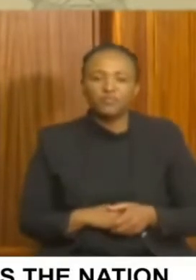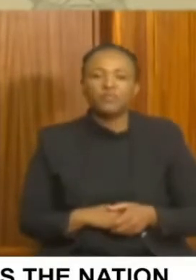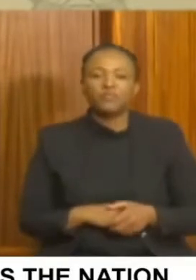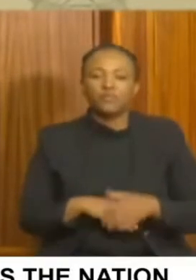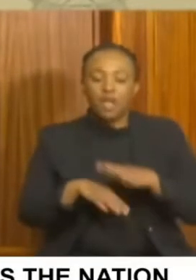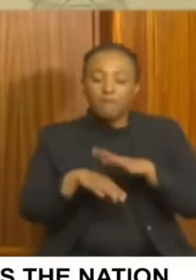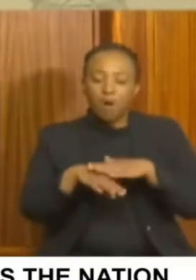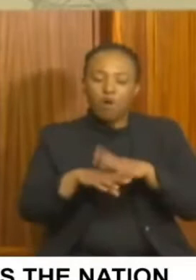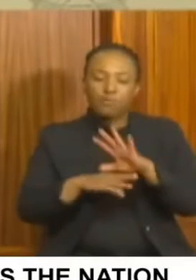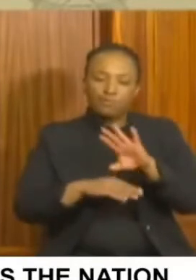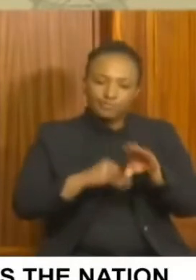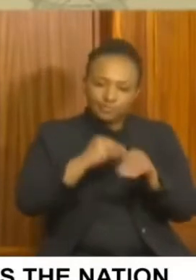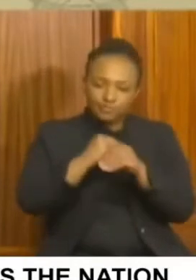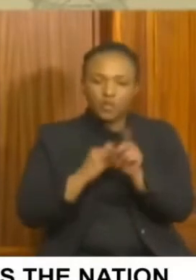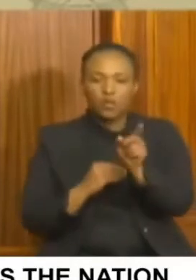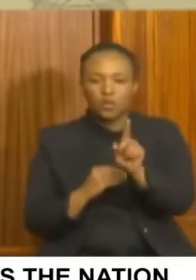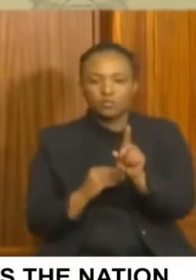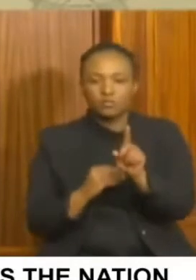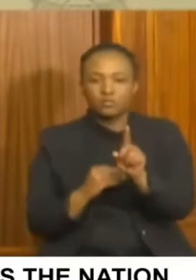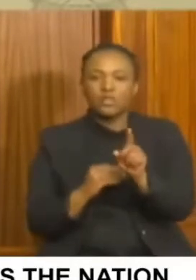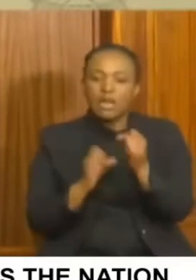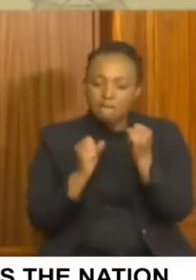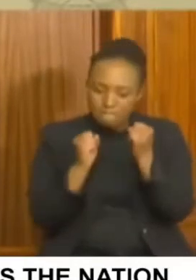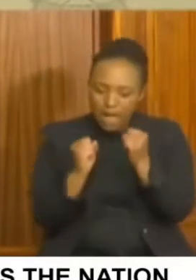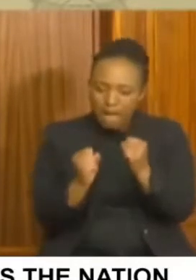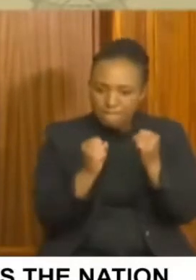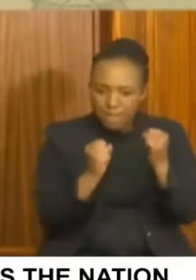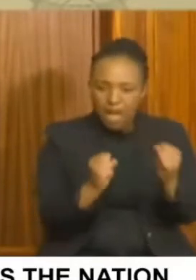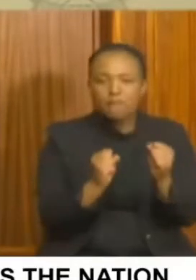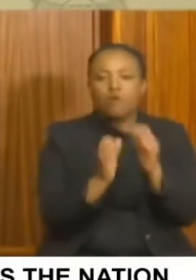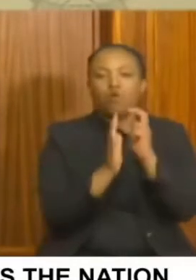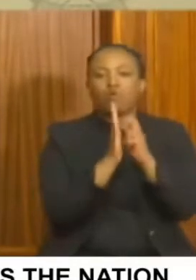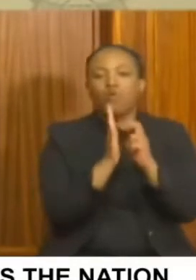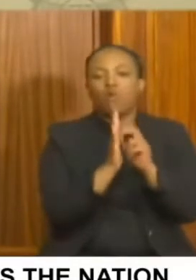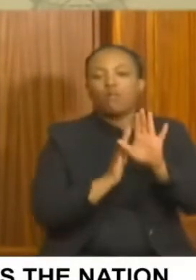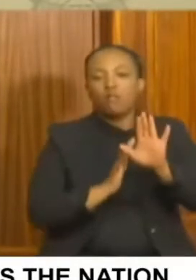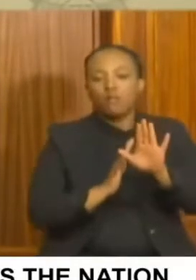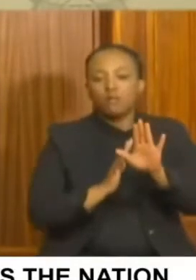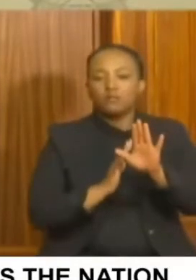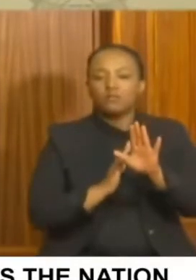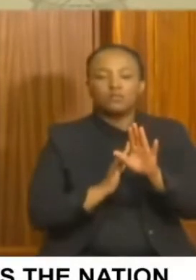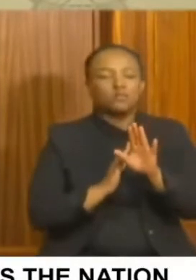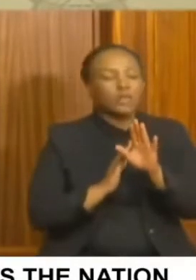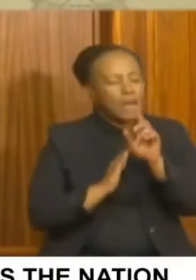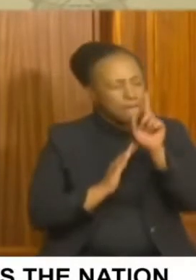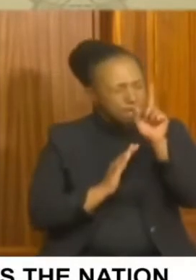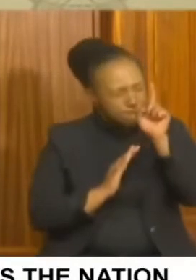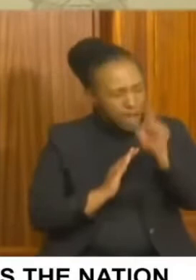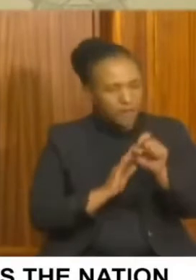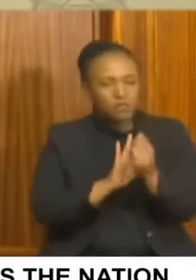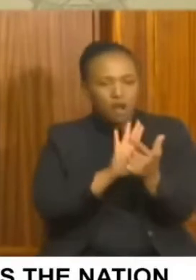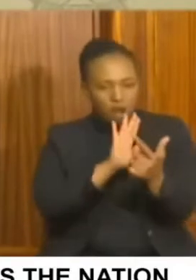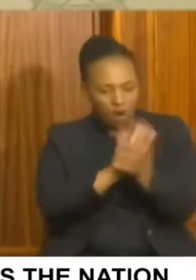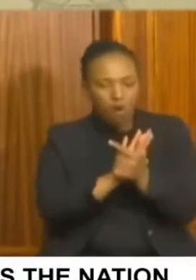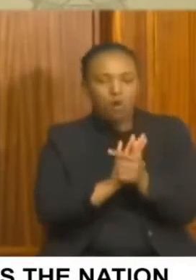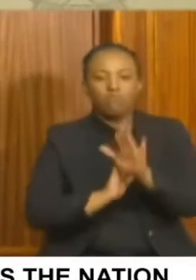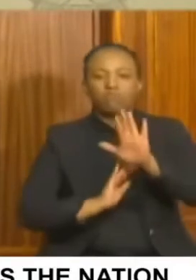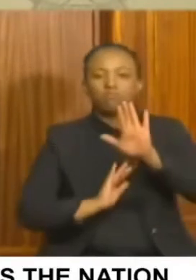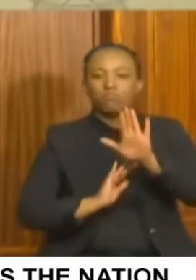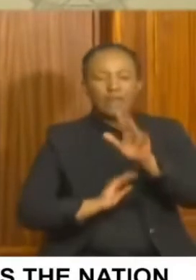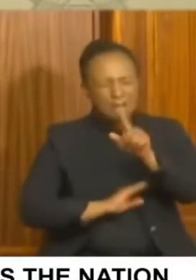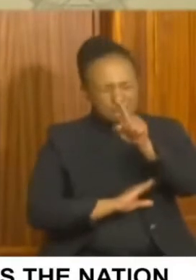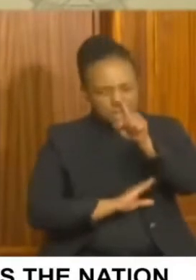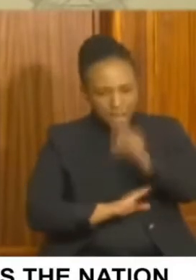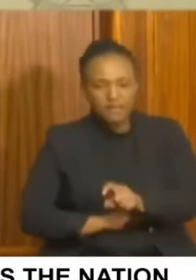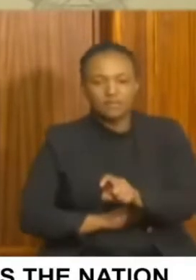several important measures. He's sedated, Sami. It remains mandatory. Mandatory? Is that